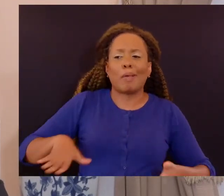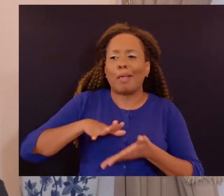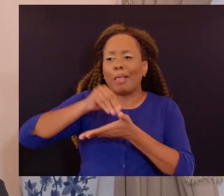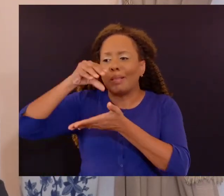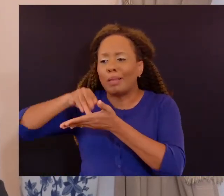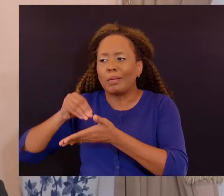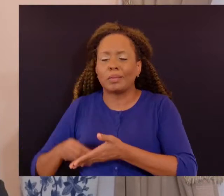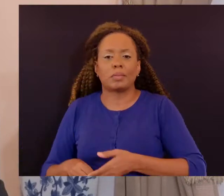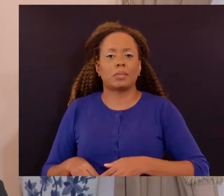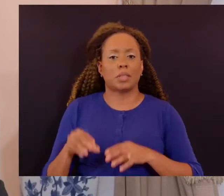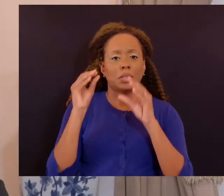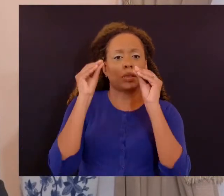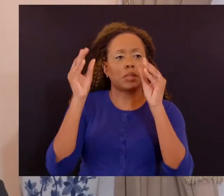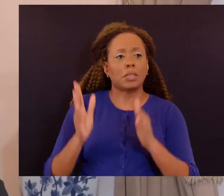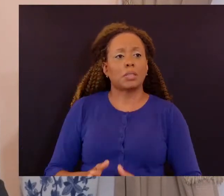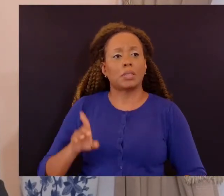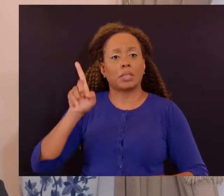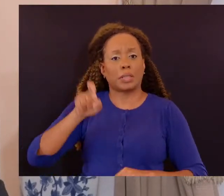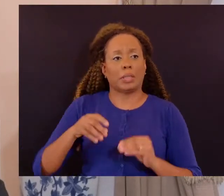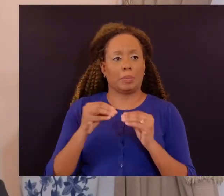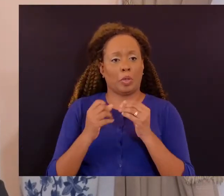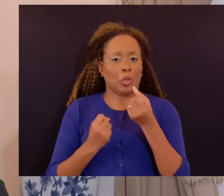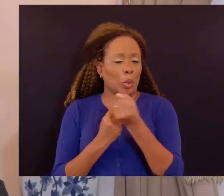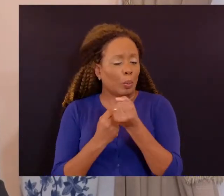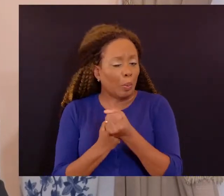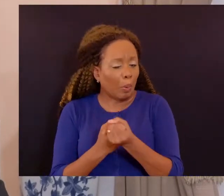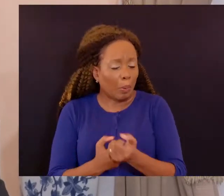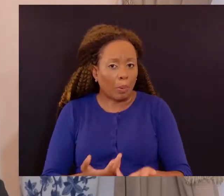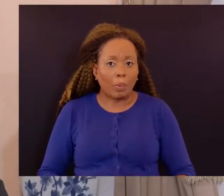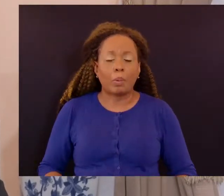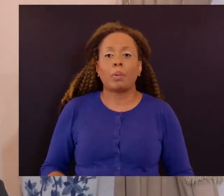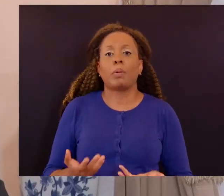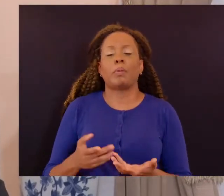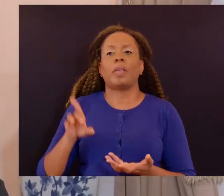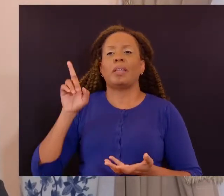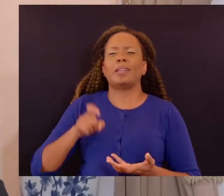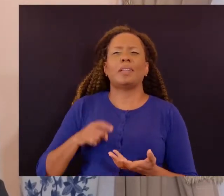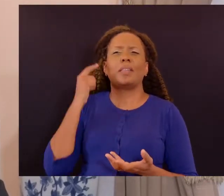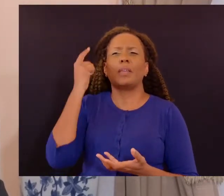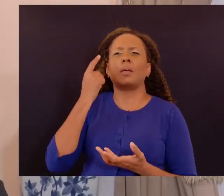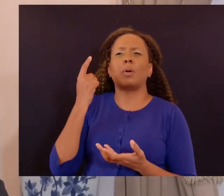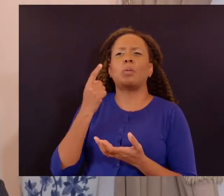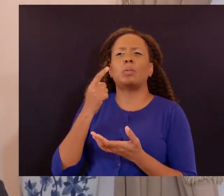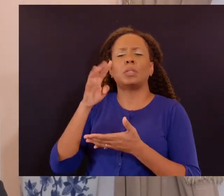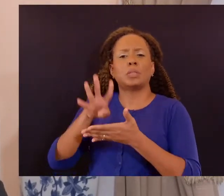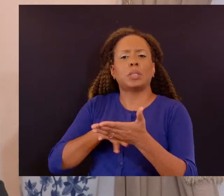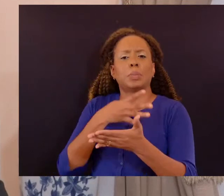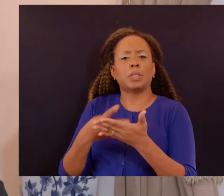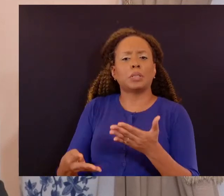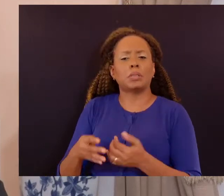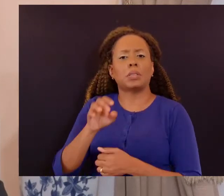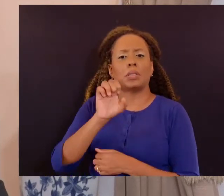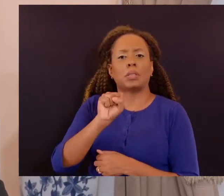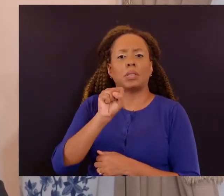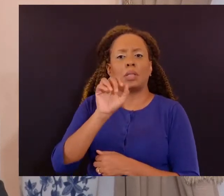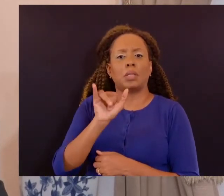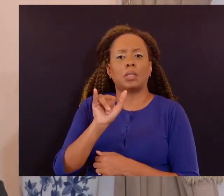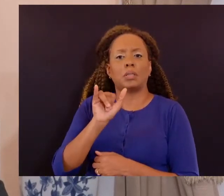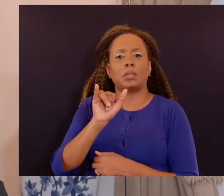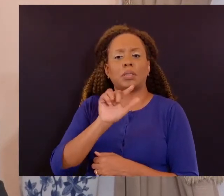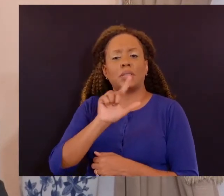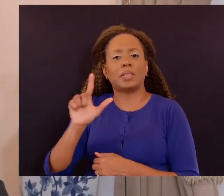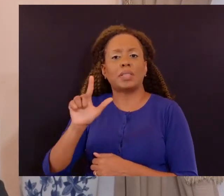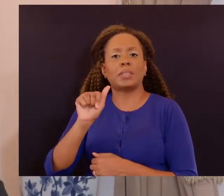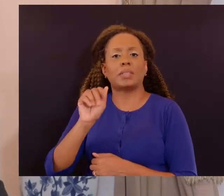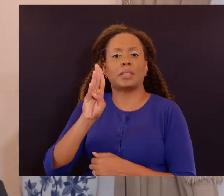in the classroom to be able to deal with remediation. We need to relook the syllabus, and we need to strengthen the relationship that currently exists